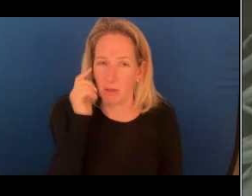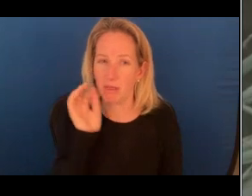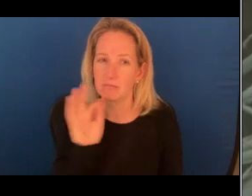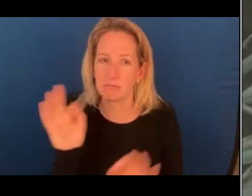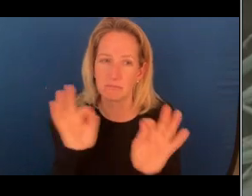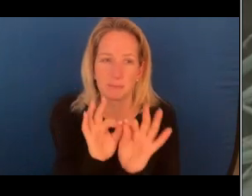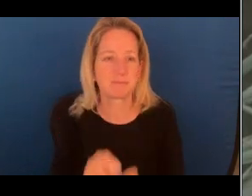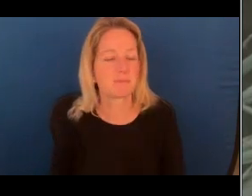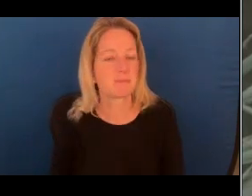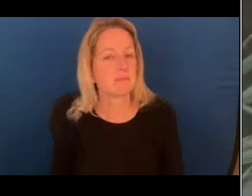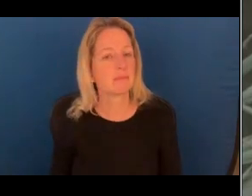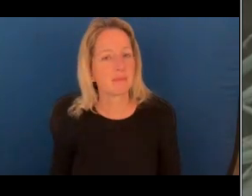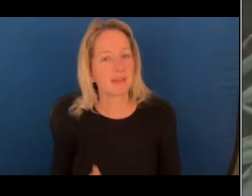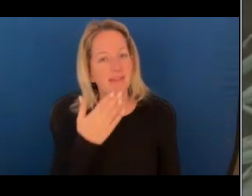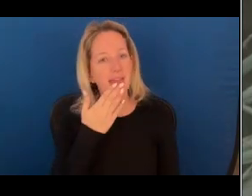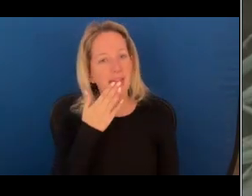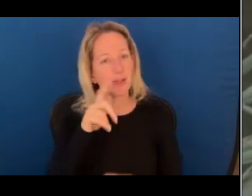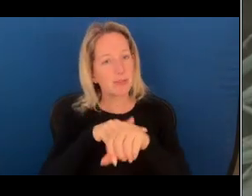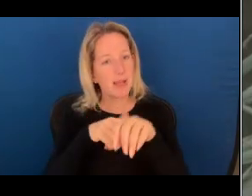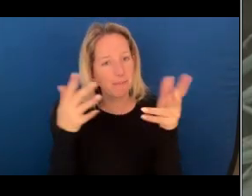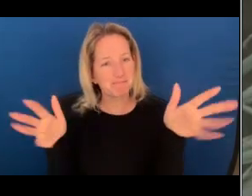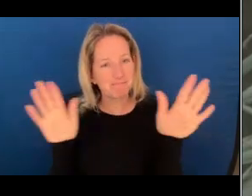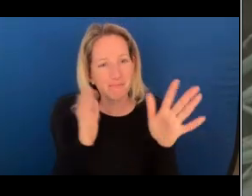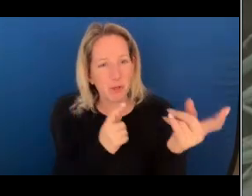Thank you. That's all the time we have for questions.